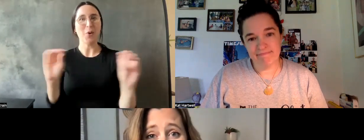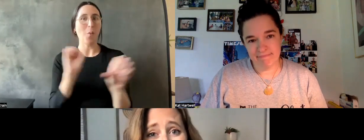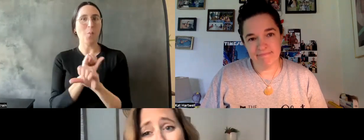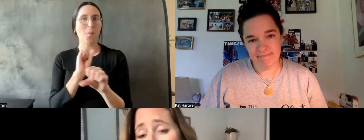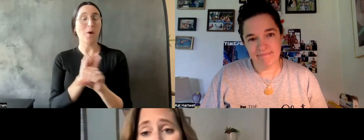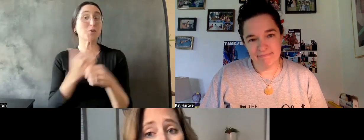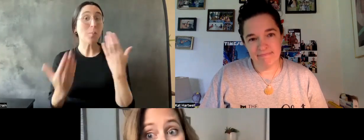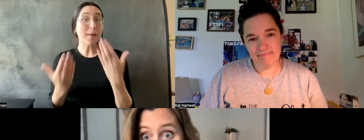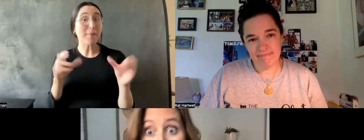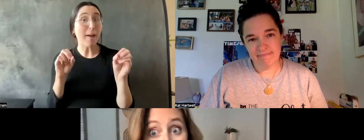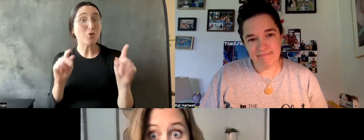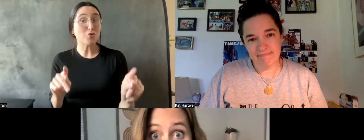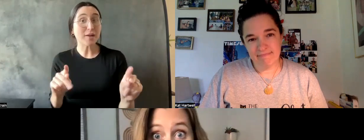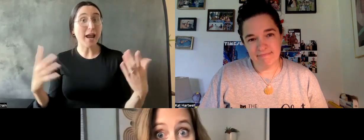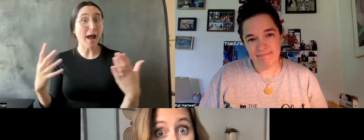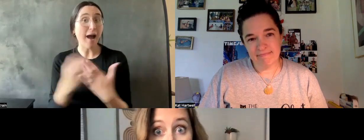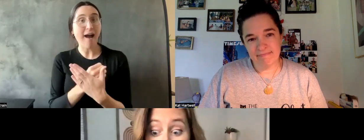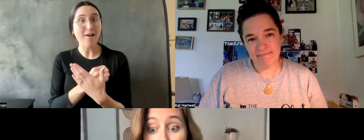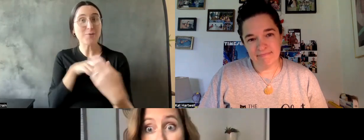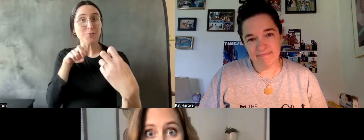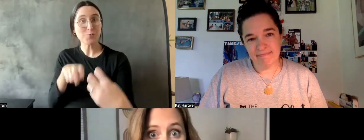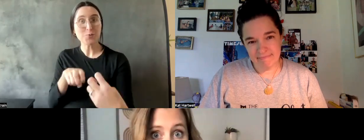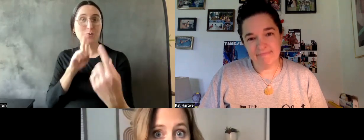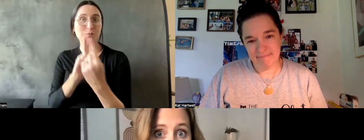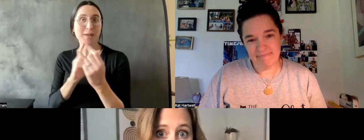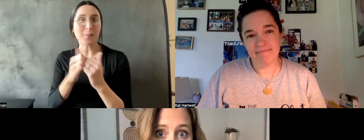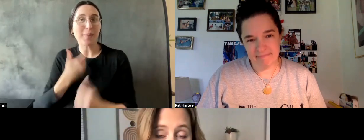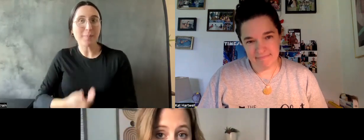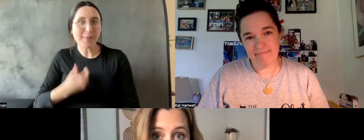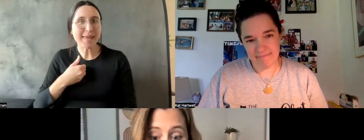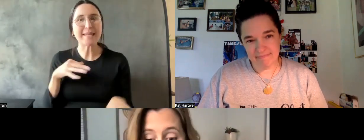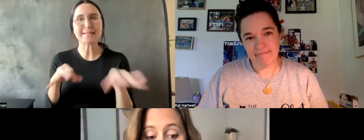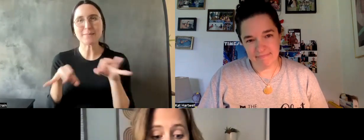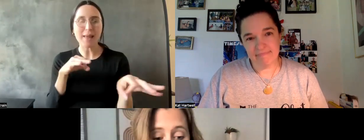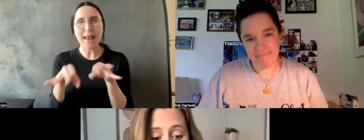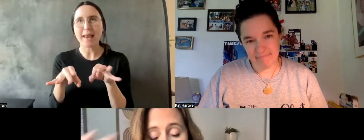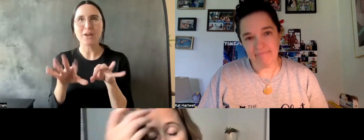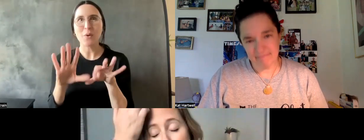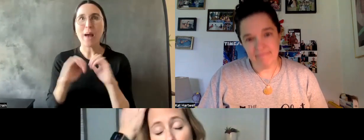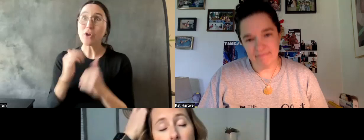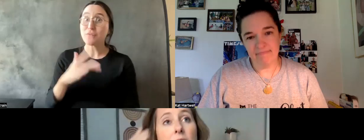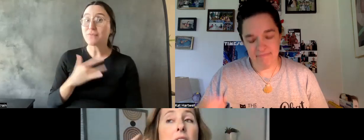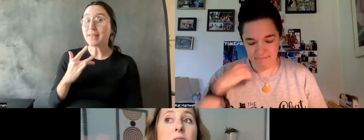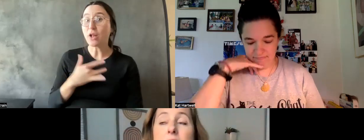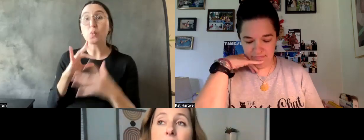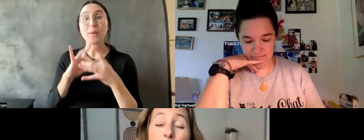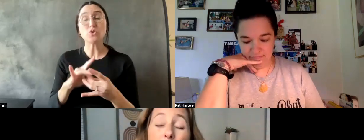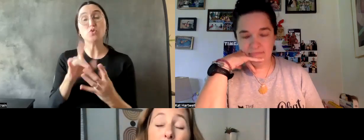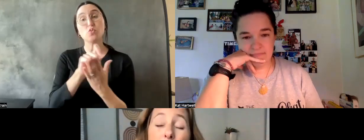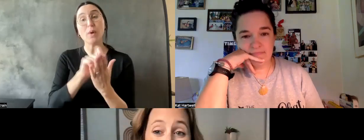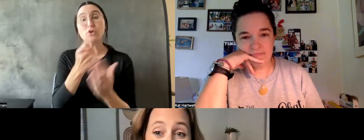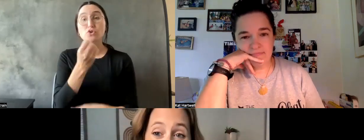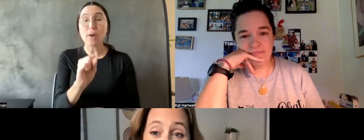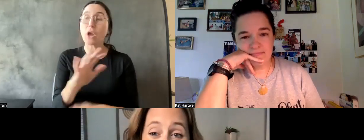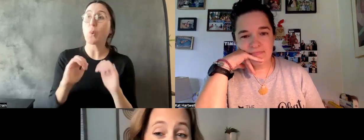some of these and talk about what's going on. What do they feel, about the writer's strike and whatnot, and and